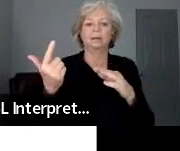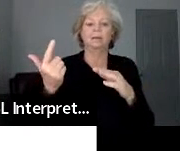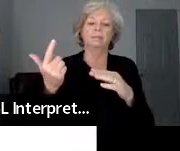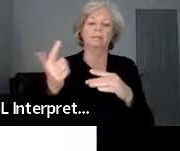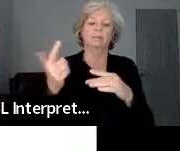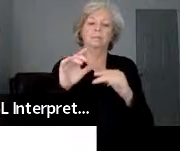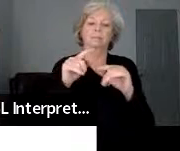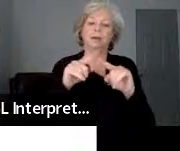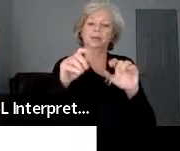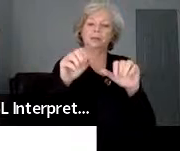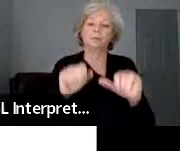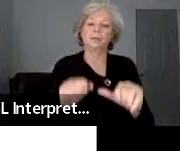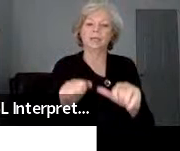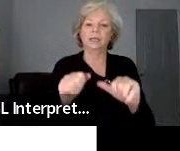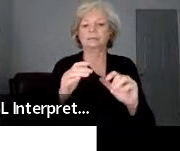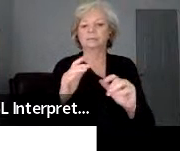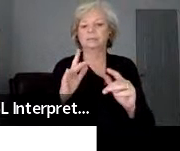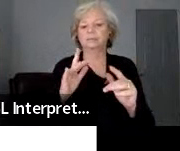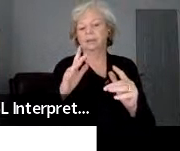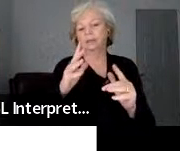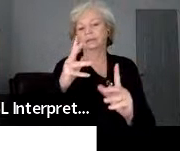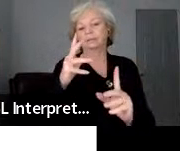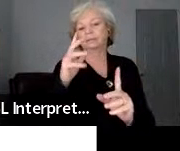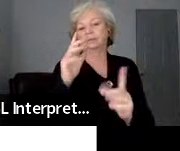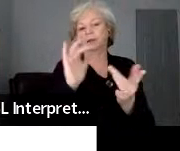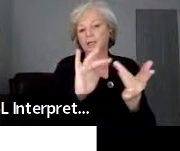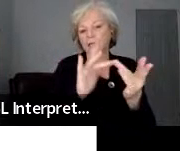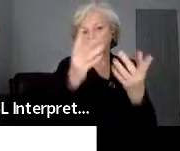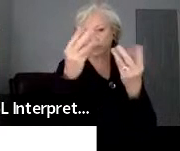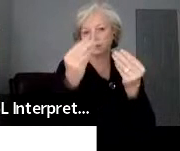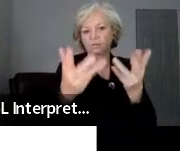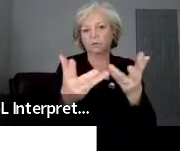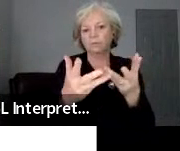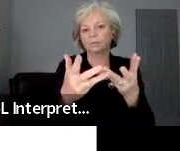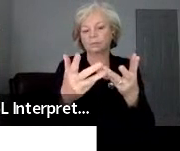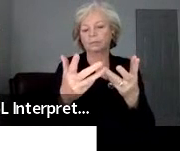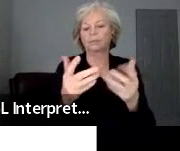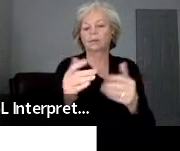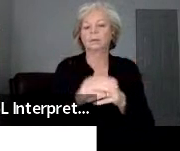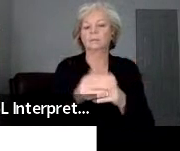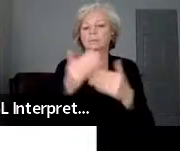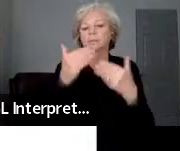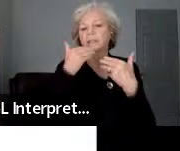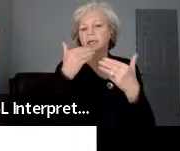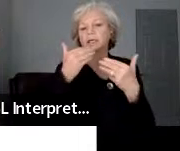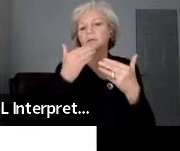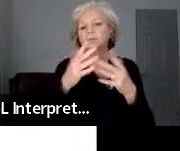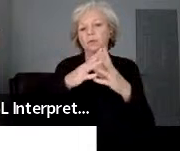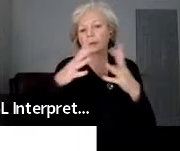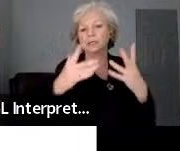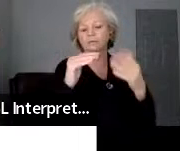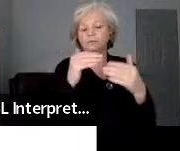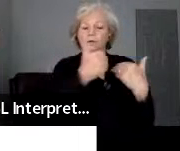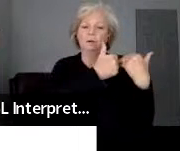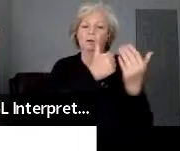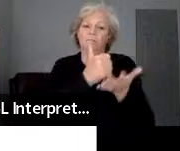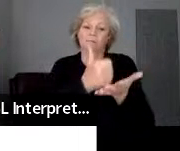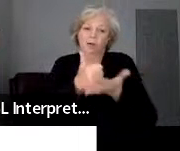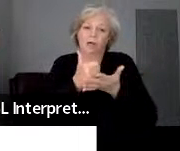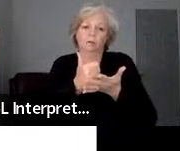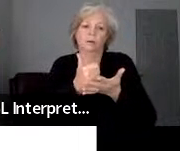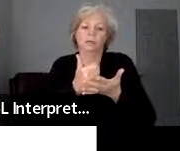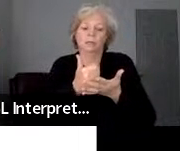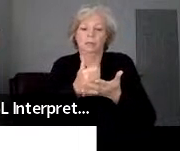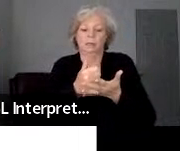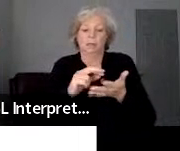and whatever you do, just reach out. And if you did, thank you so much. We can't do it alone, and we know